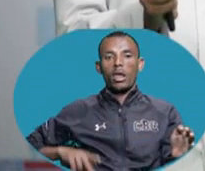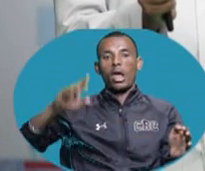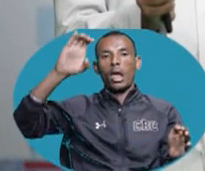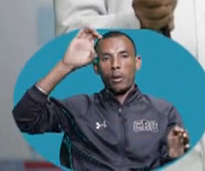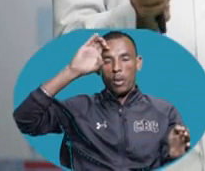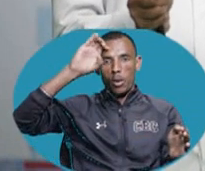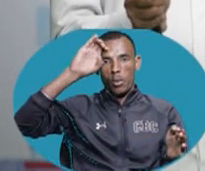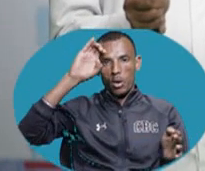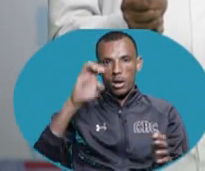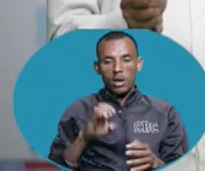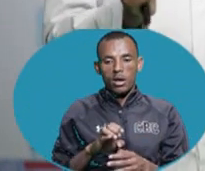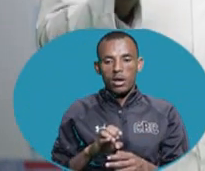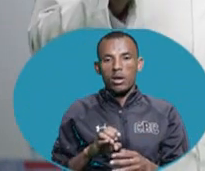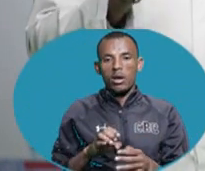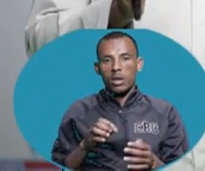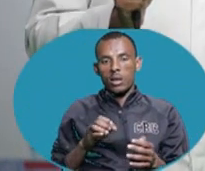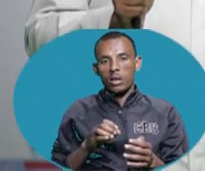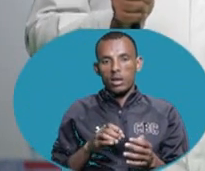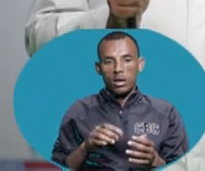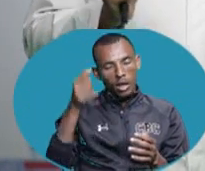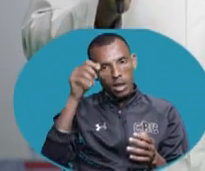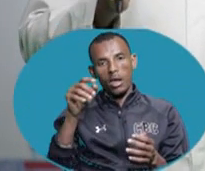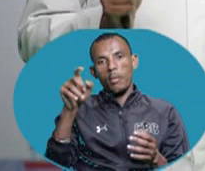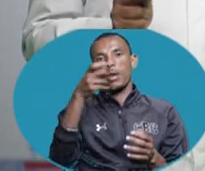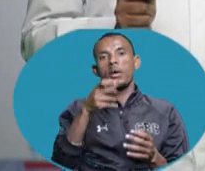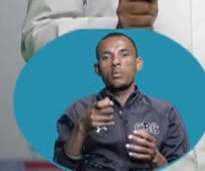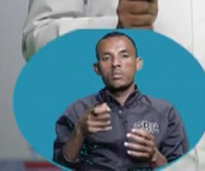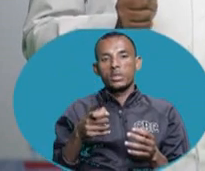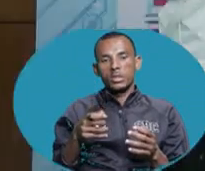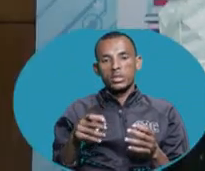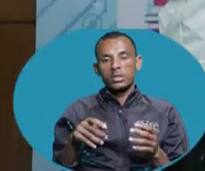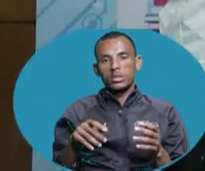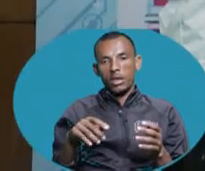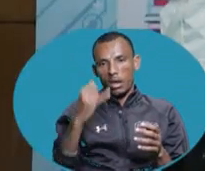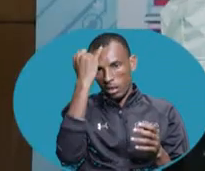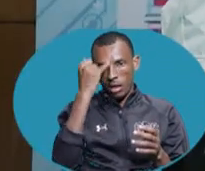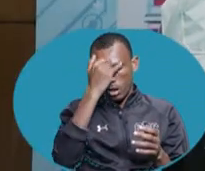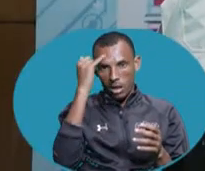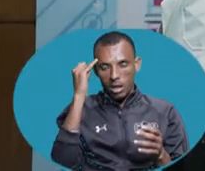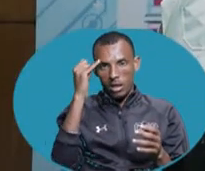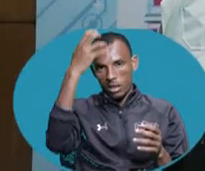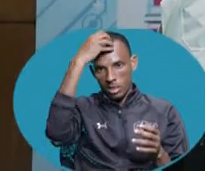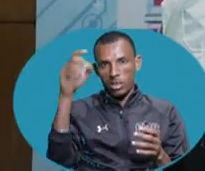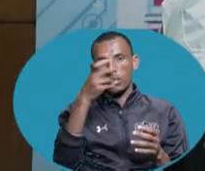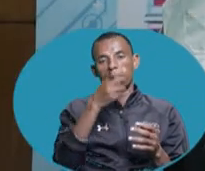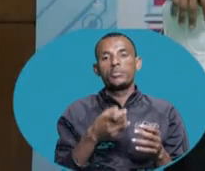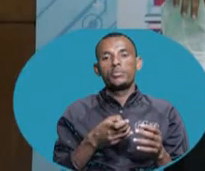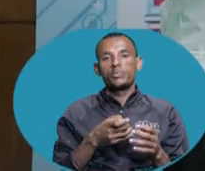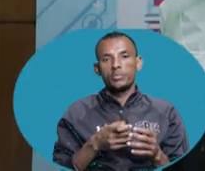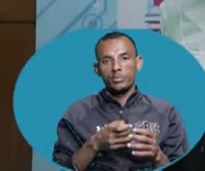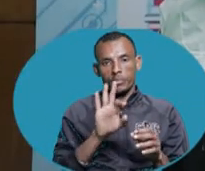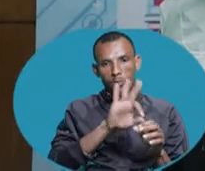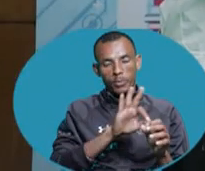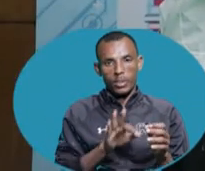Badoglio. He became the prime minister of Italy. Then, within a short period